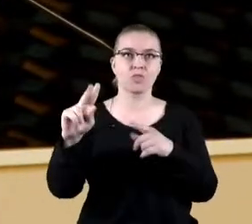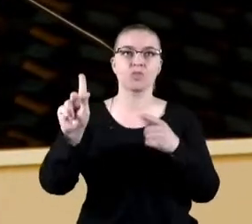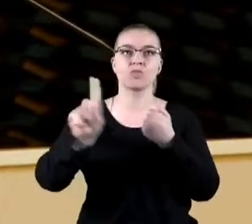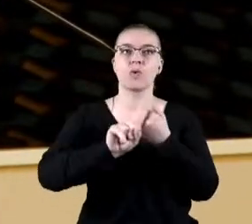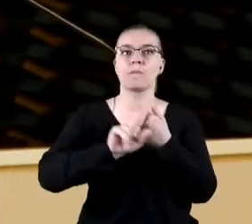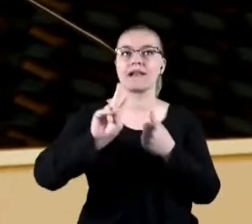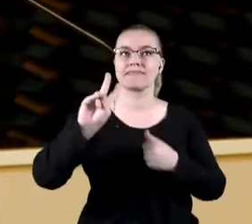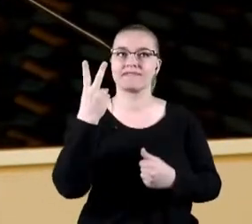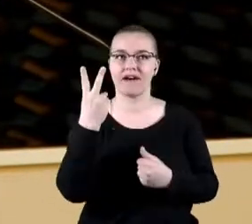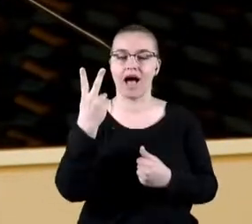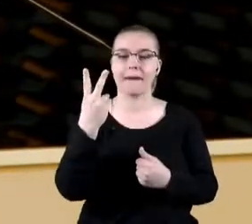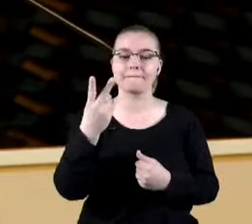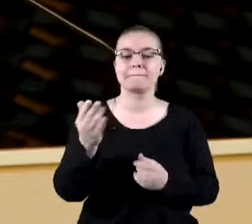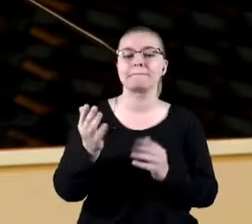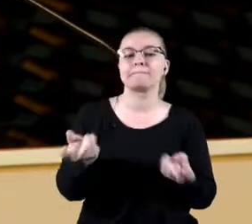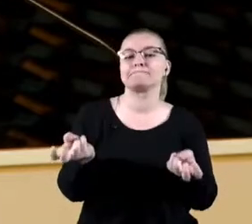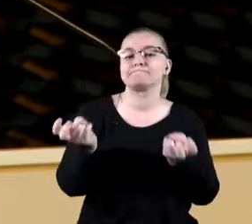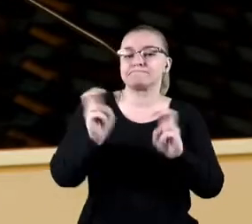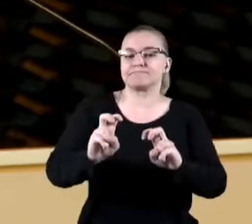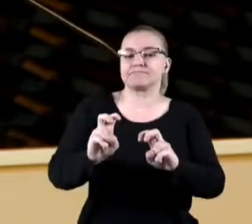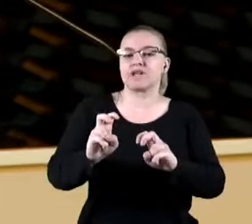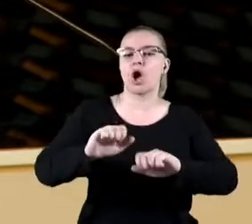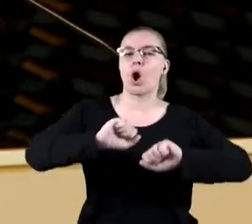for a Sustainable Urban Future.